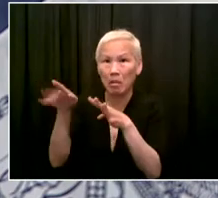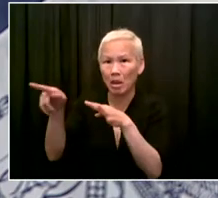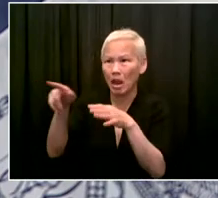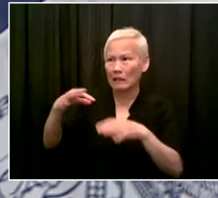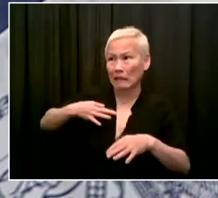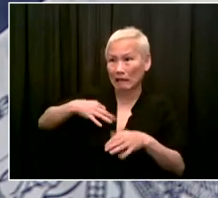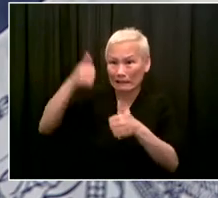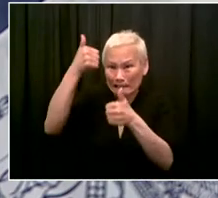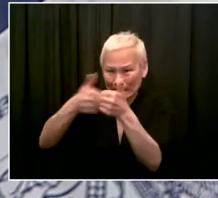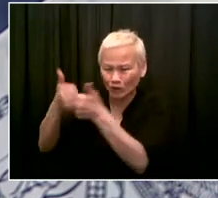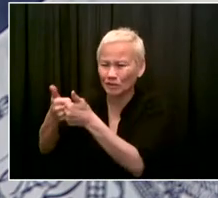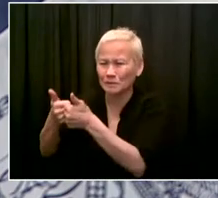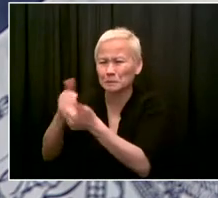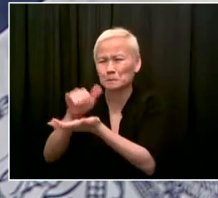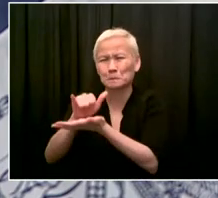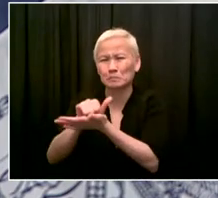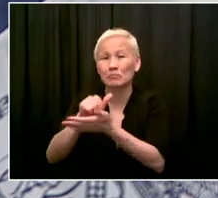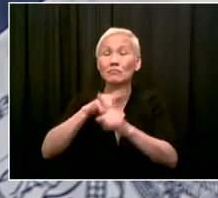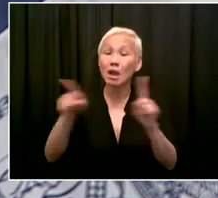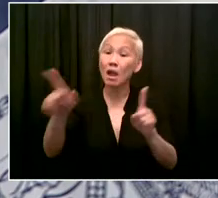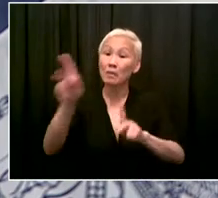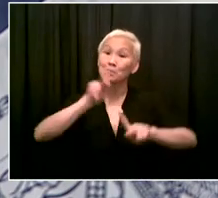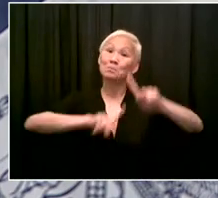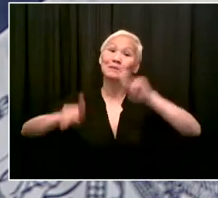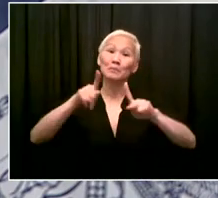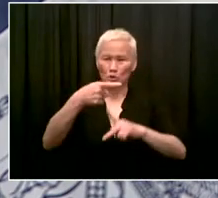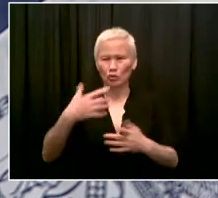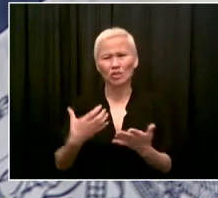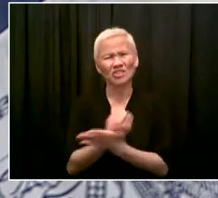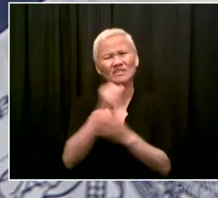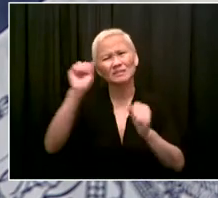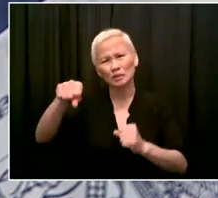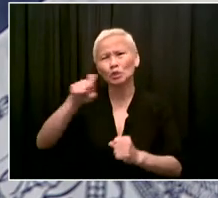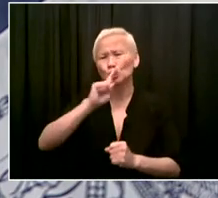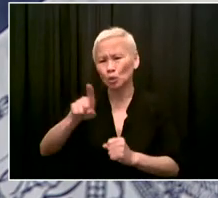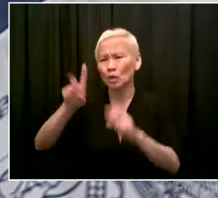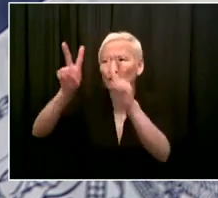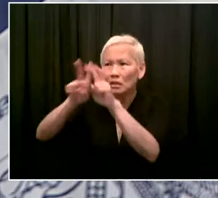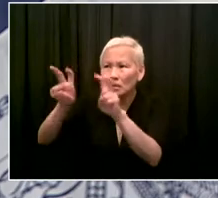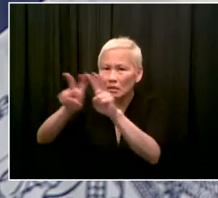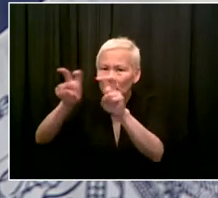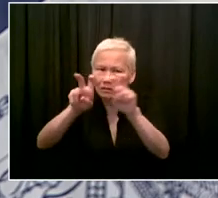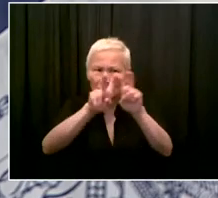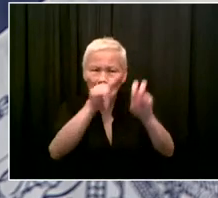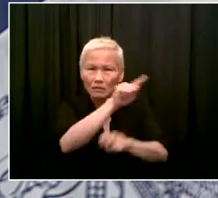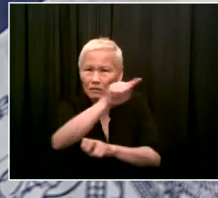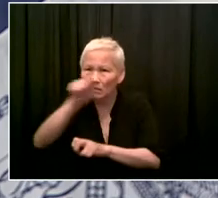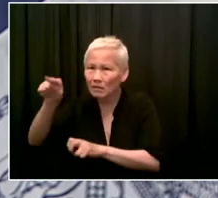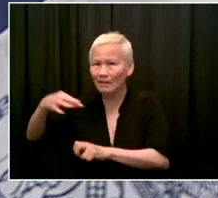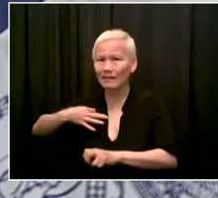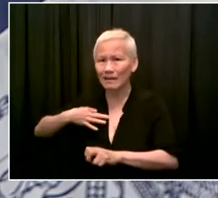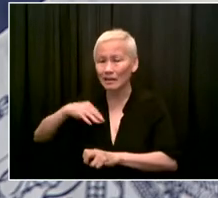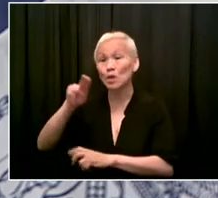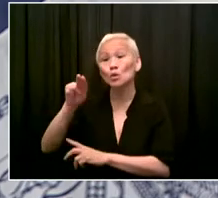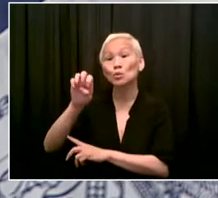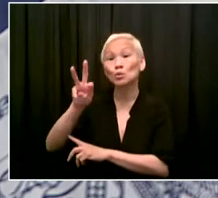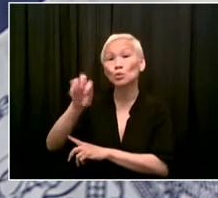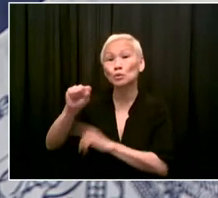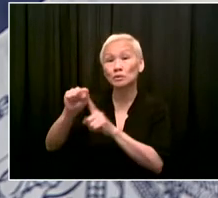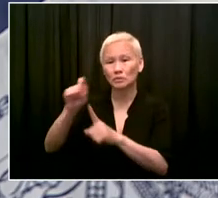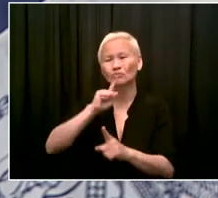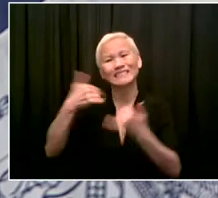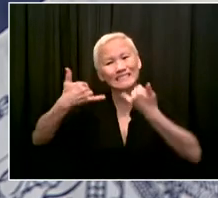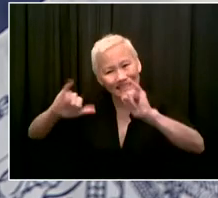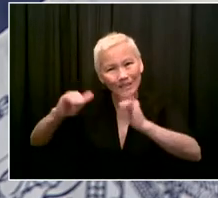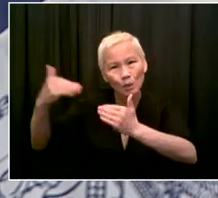out there and does its job and vets candidates, it helps us all. And that was just harder this year. There's no question. I think it sort of started later, and it was